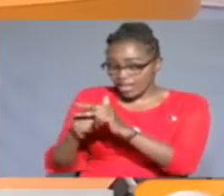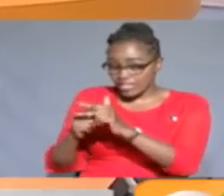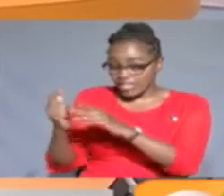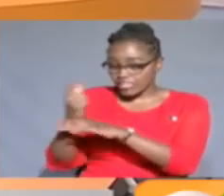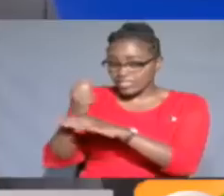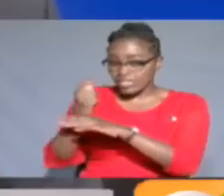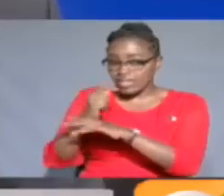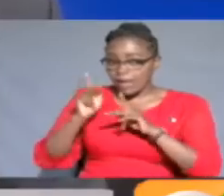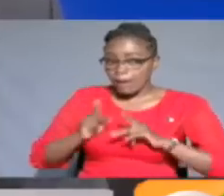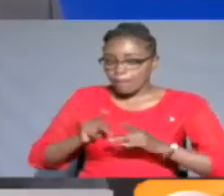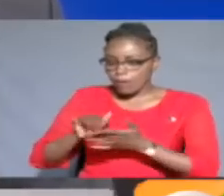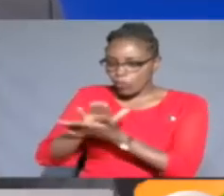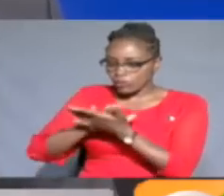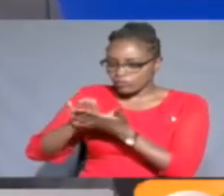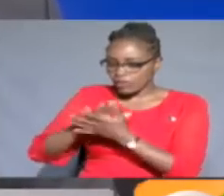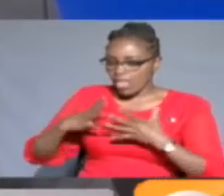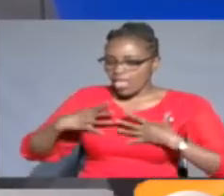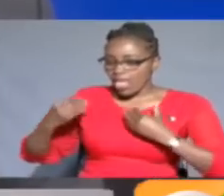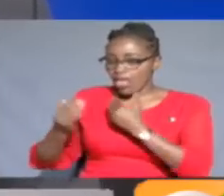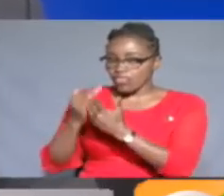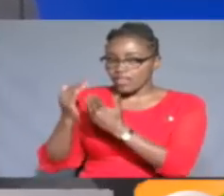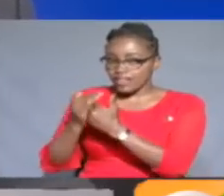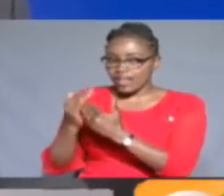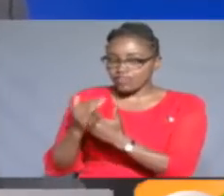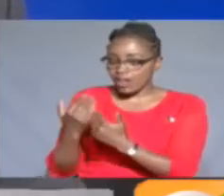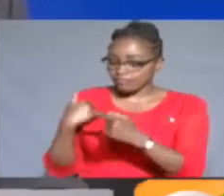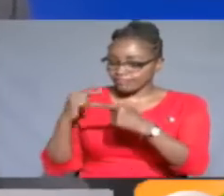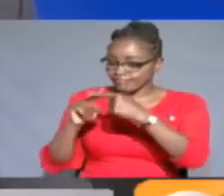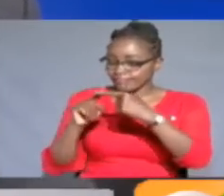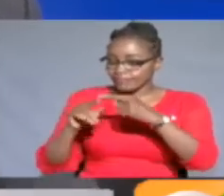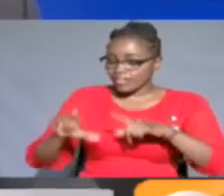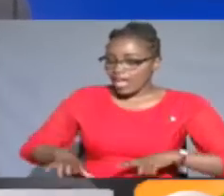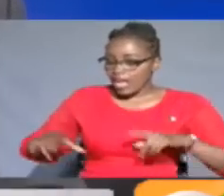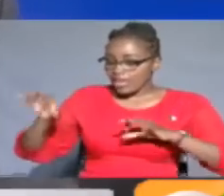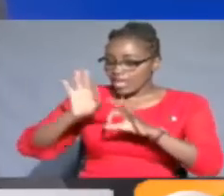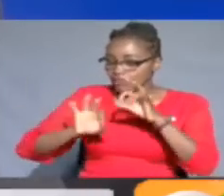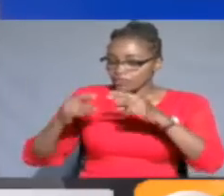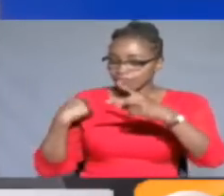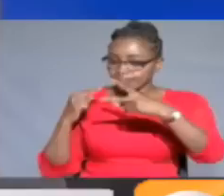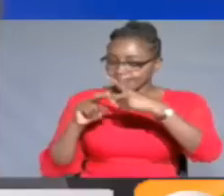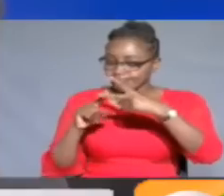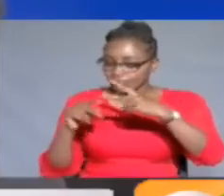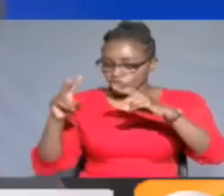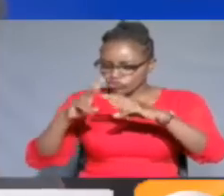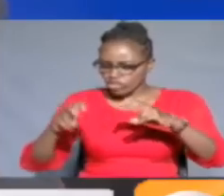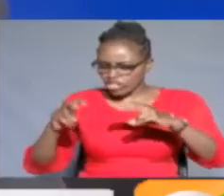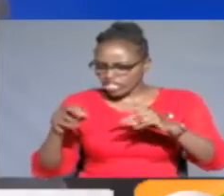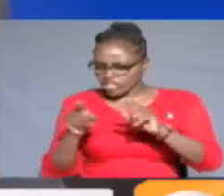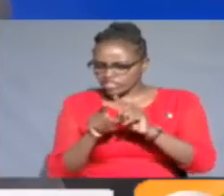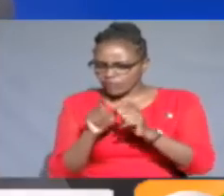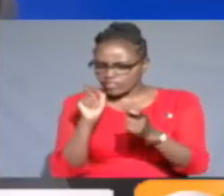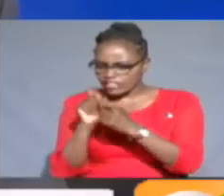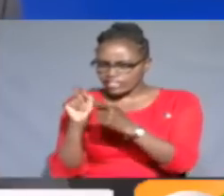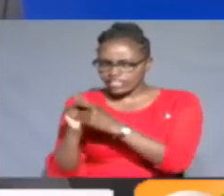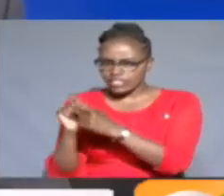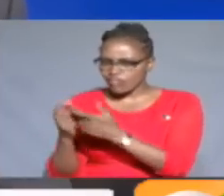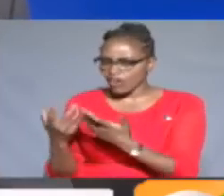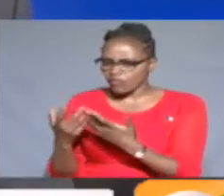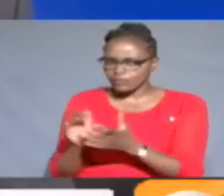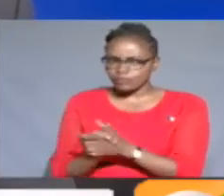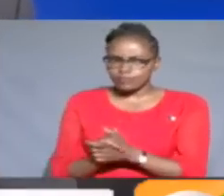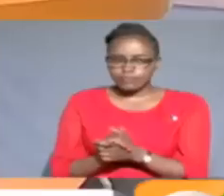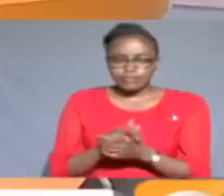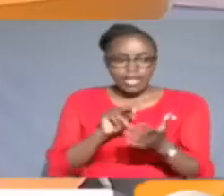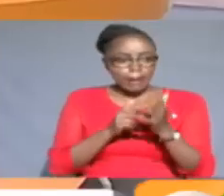training people at the primary health care on that, so one is their lifestyle, two is the screening. And it how, can... How would now, you, how do you say,